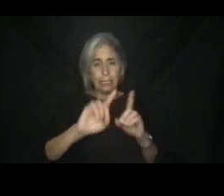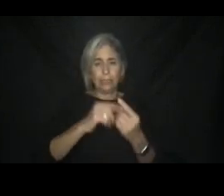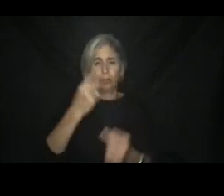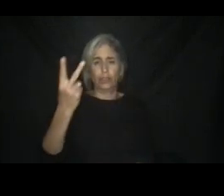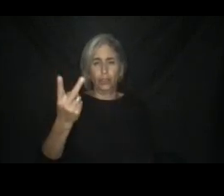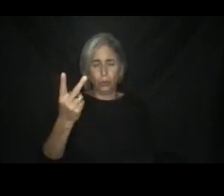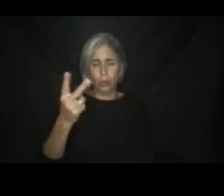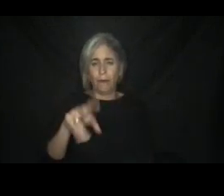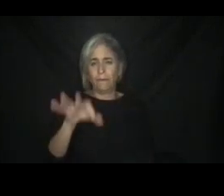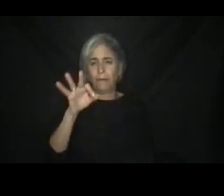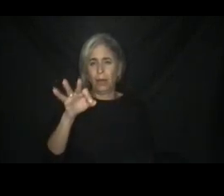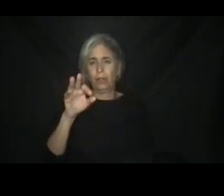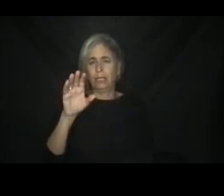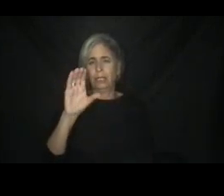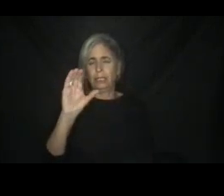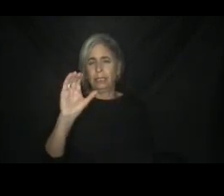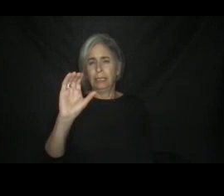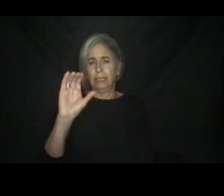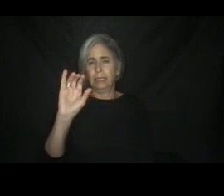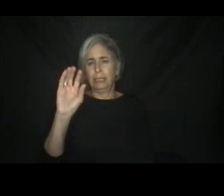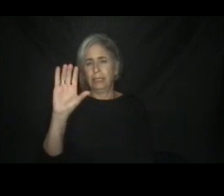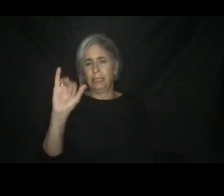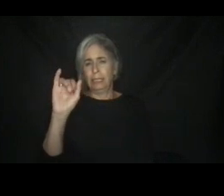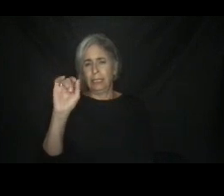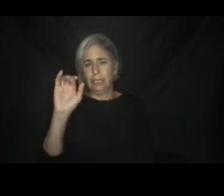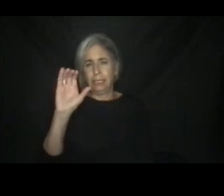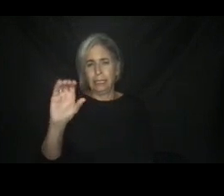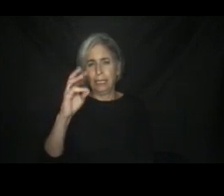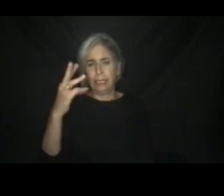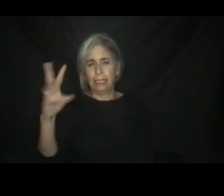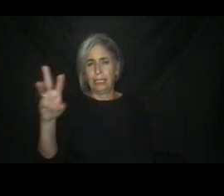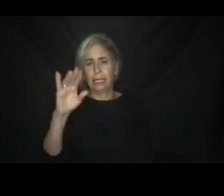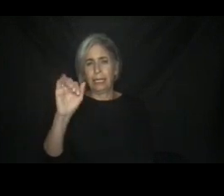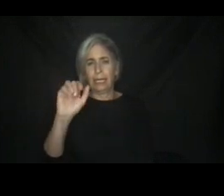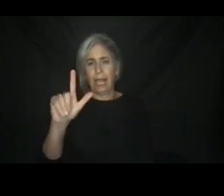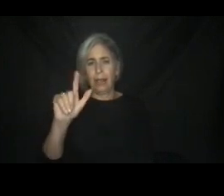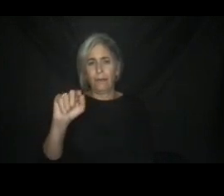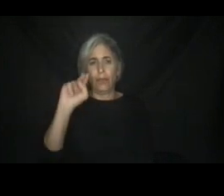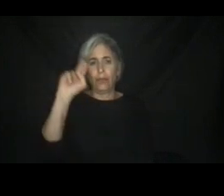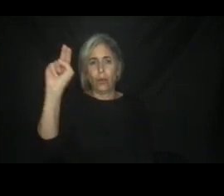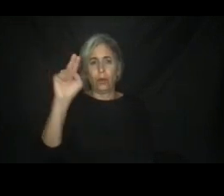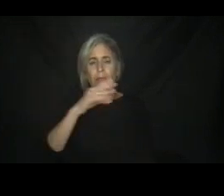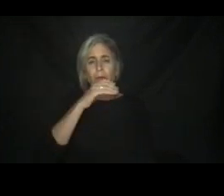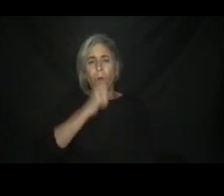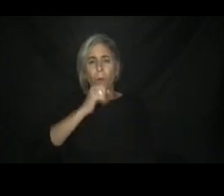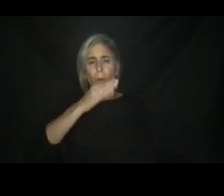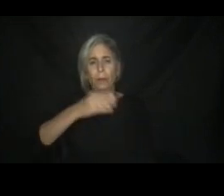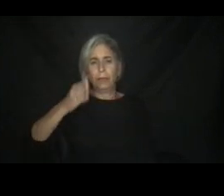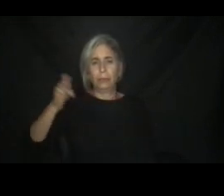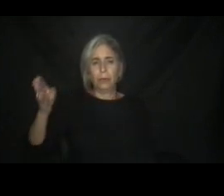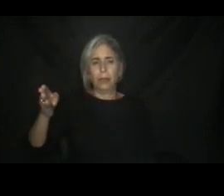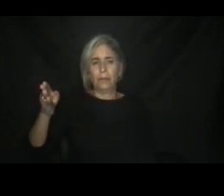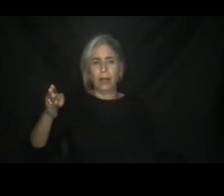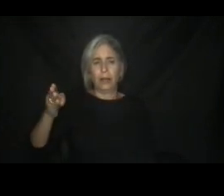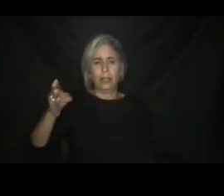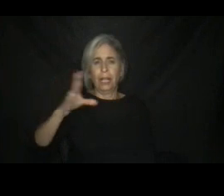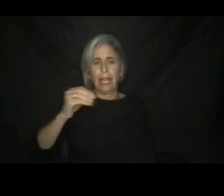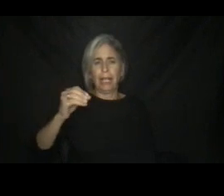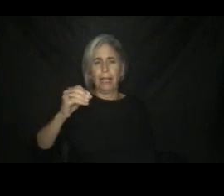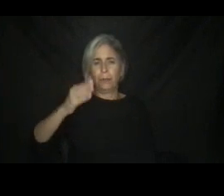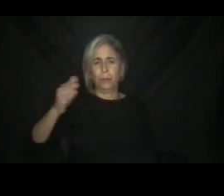found between the C16 Canal in the north and Boynton Beach Boulevard and Old Boynton Road in the south, and between the I-95 in the east and the